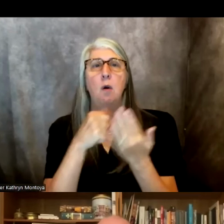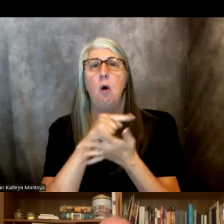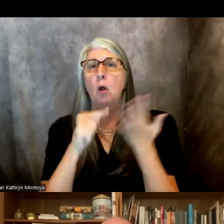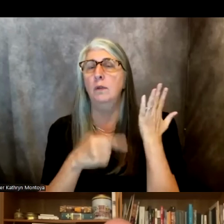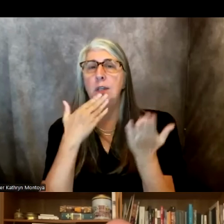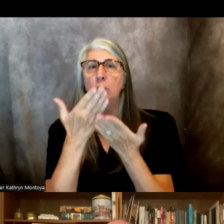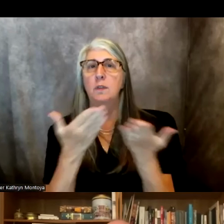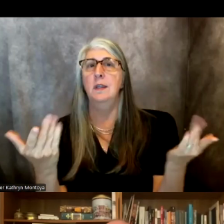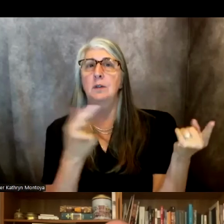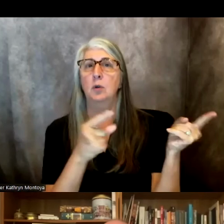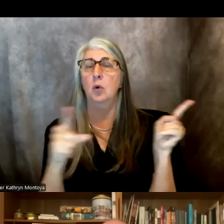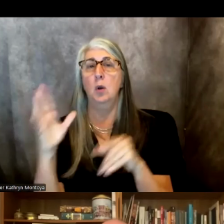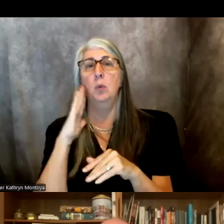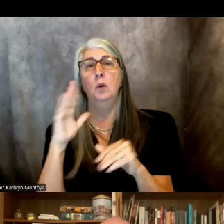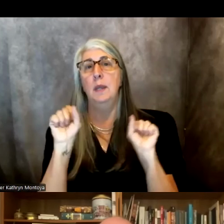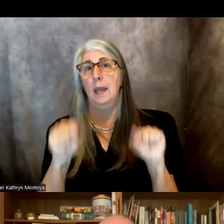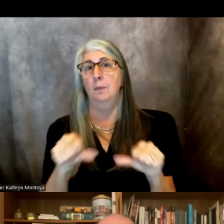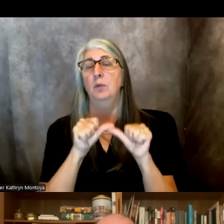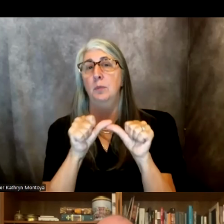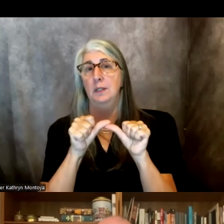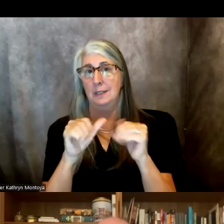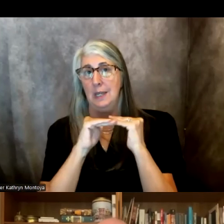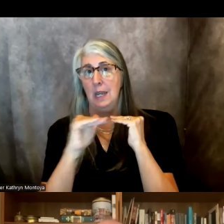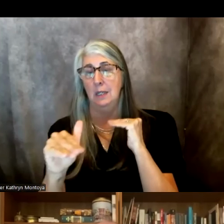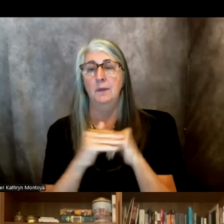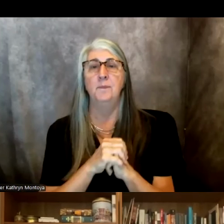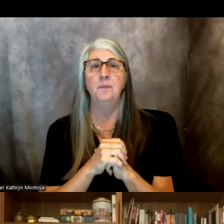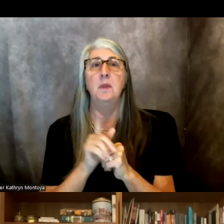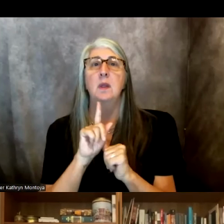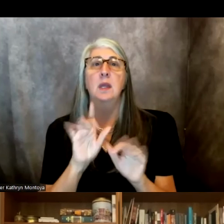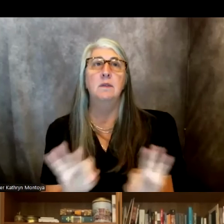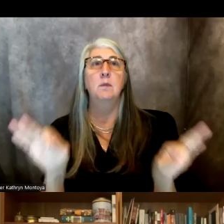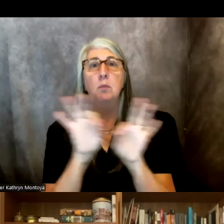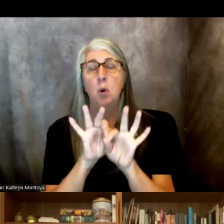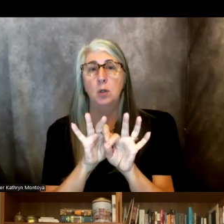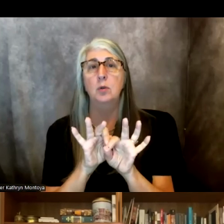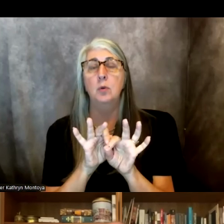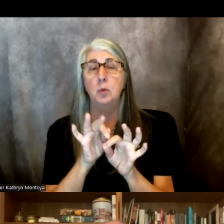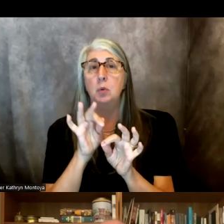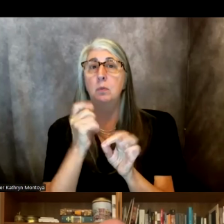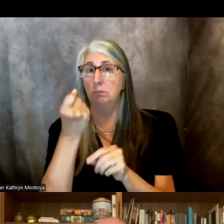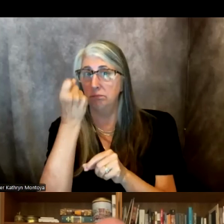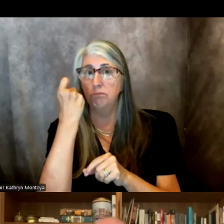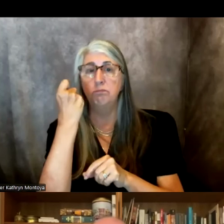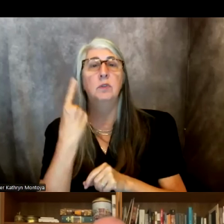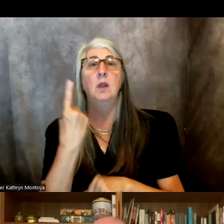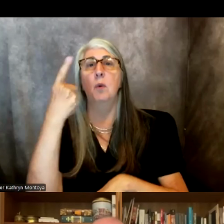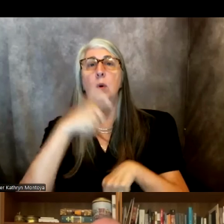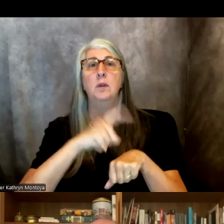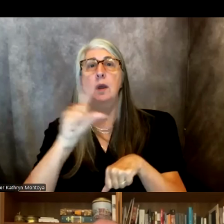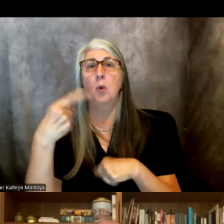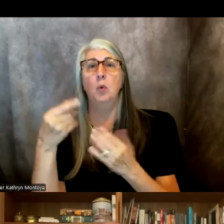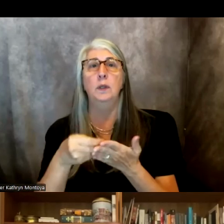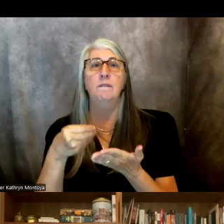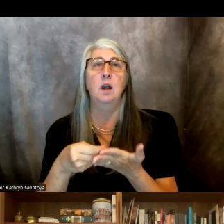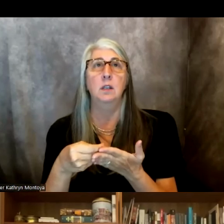going on will be sustainable. And it is important to reflect on the fact that the one-time only funds